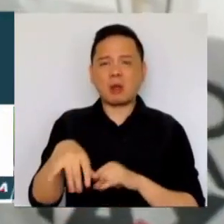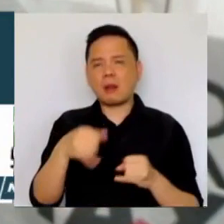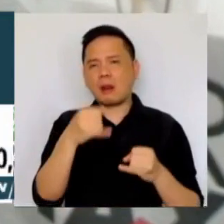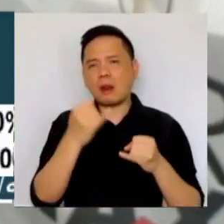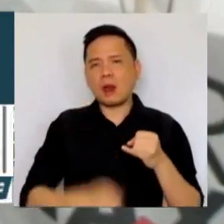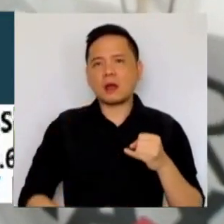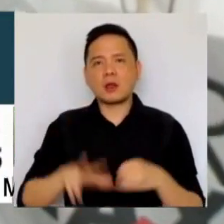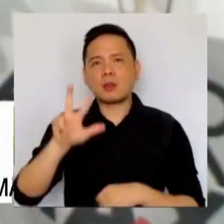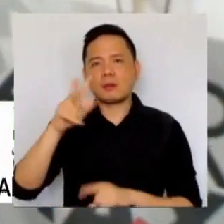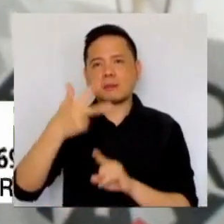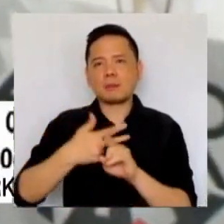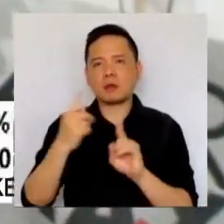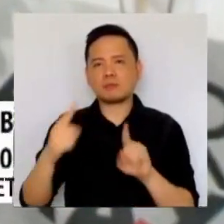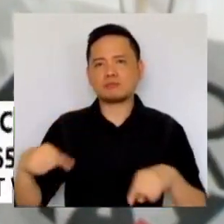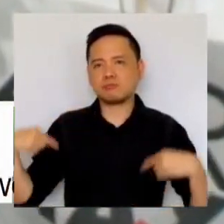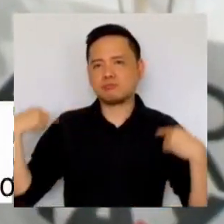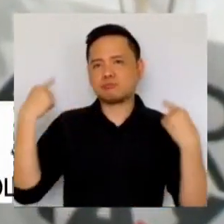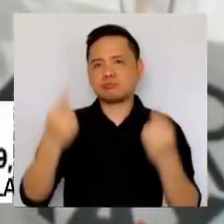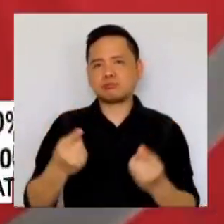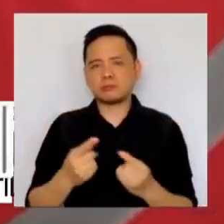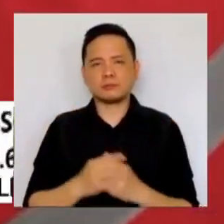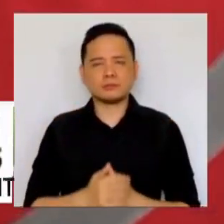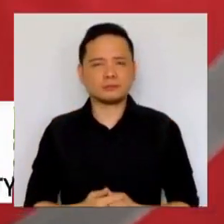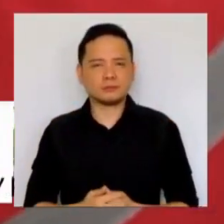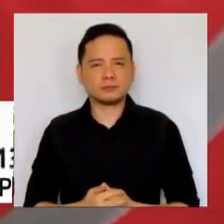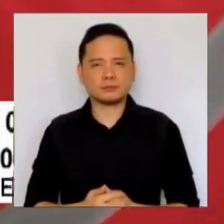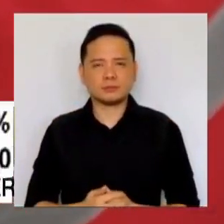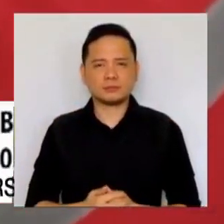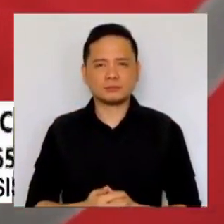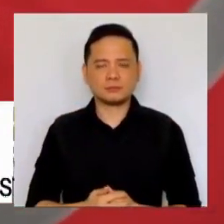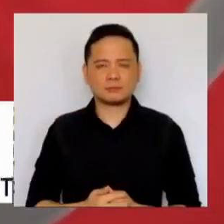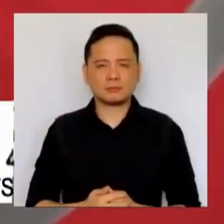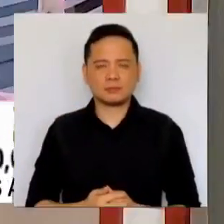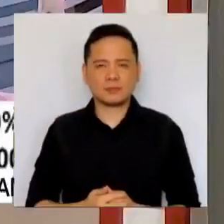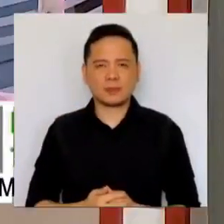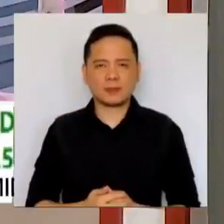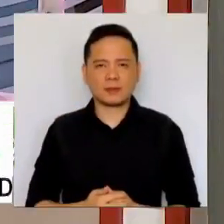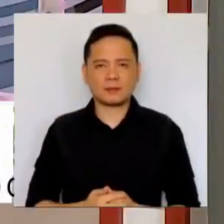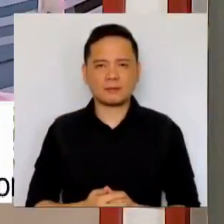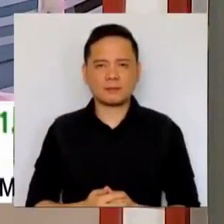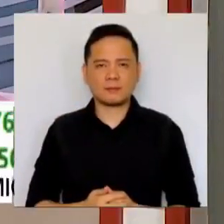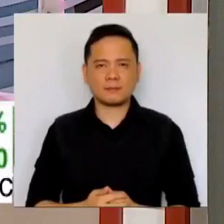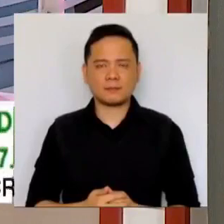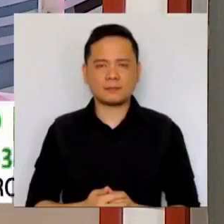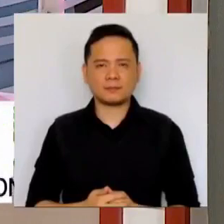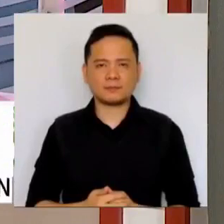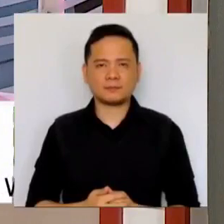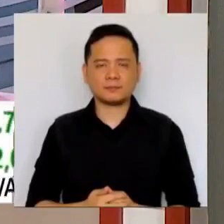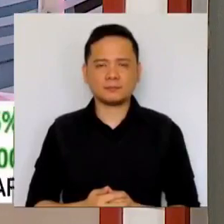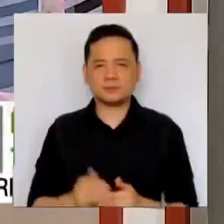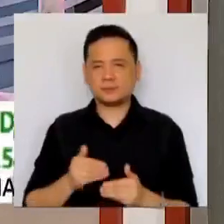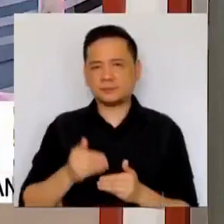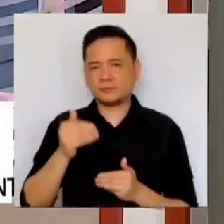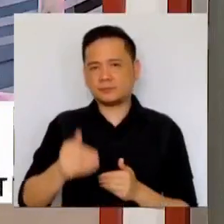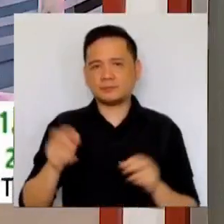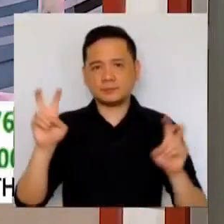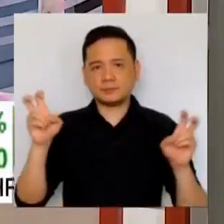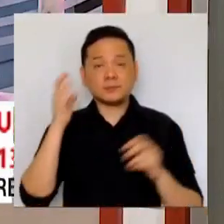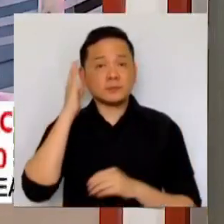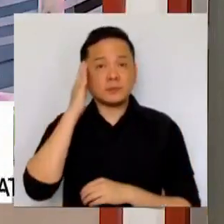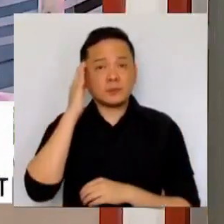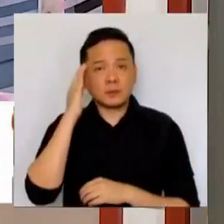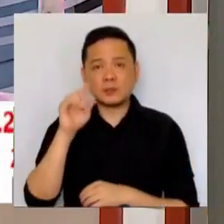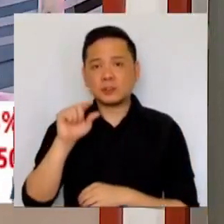Warren de Guzman, ABS-CBN News. Mobile wallet GCash says